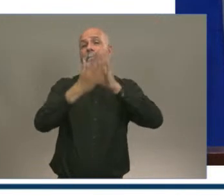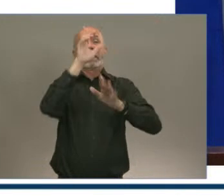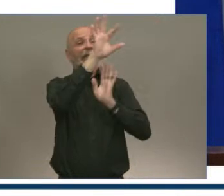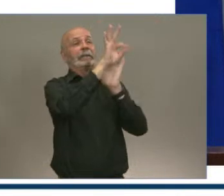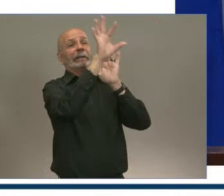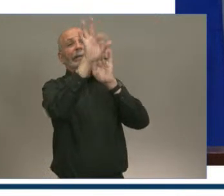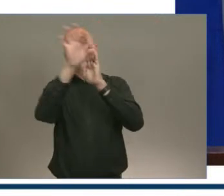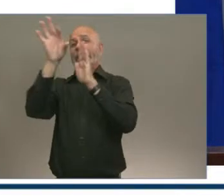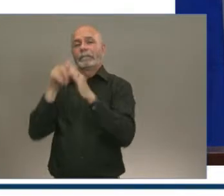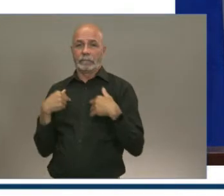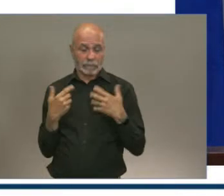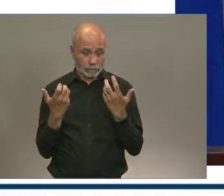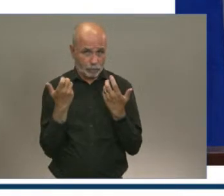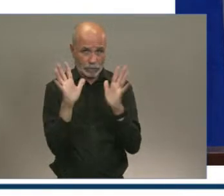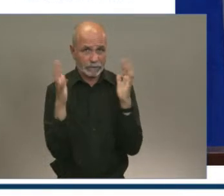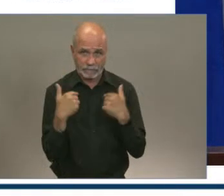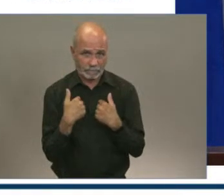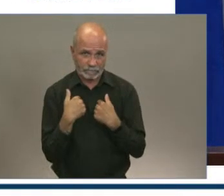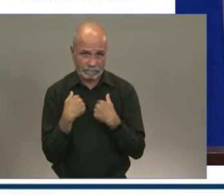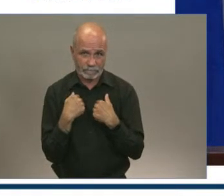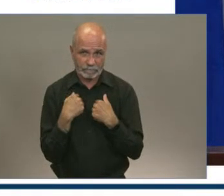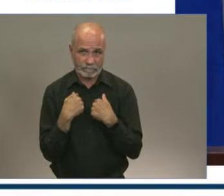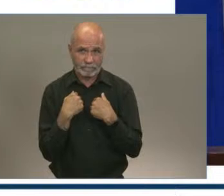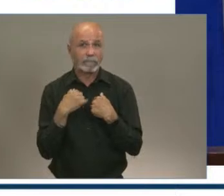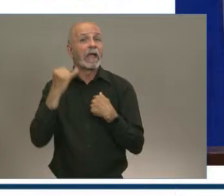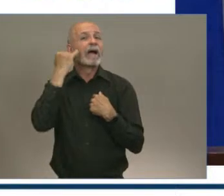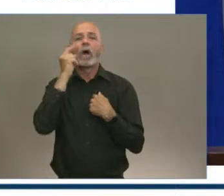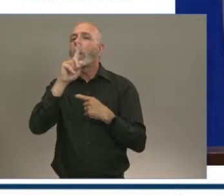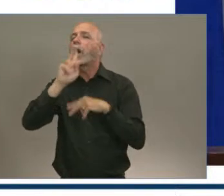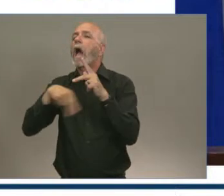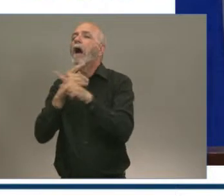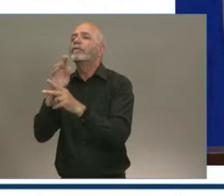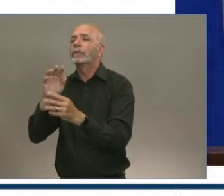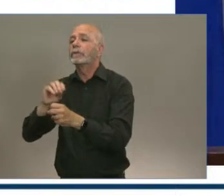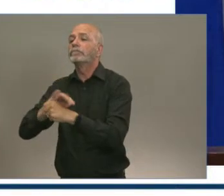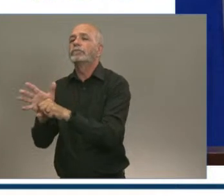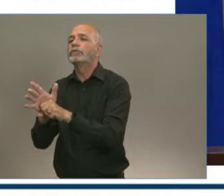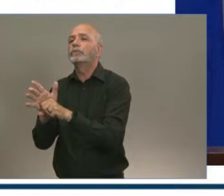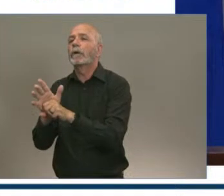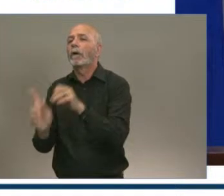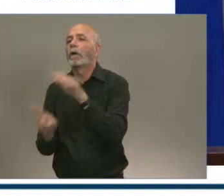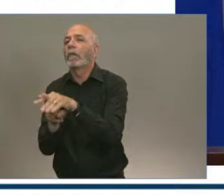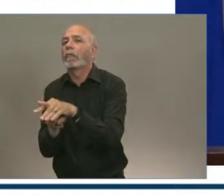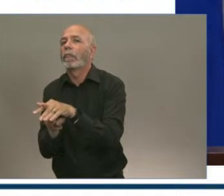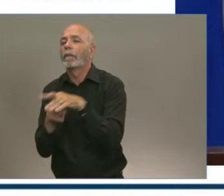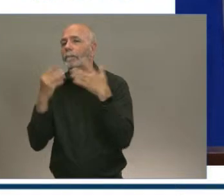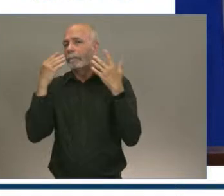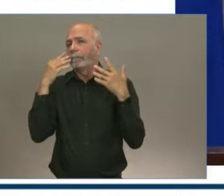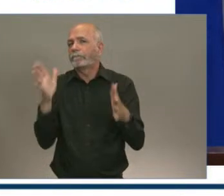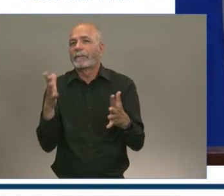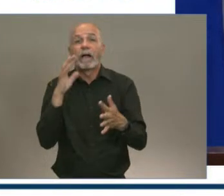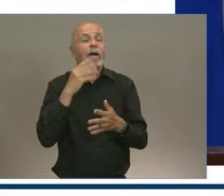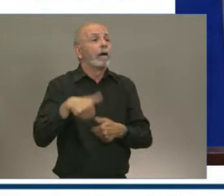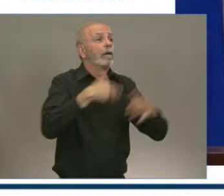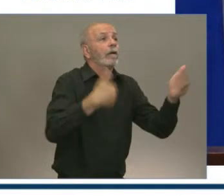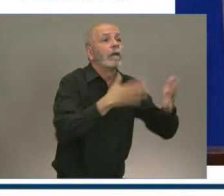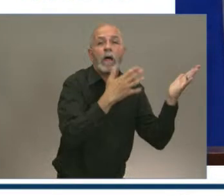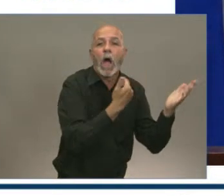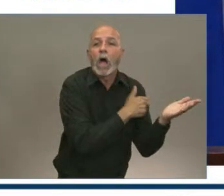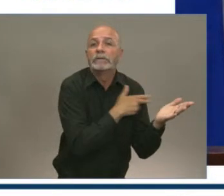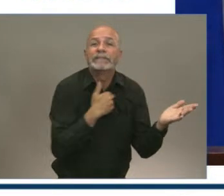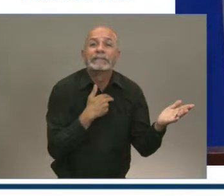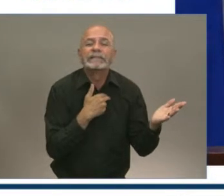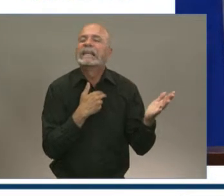some certainty, and we were all in agreement that we needed the 2 weeks in place before we get to phase